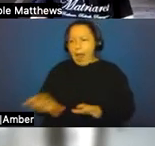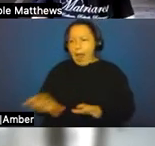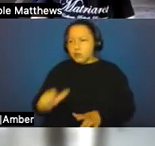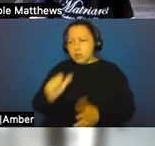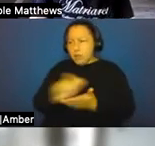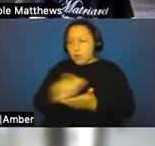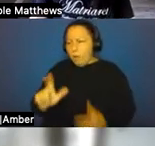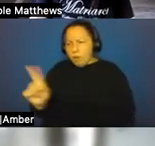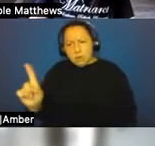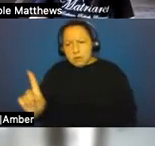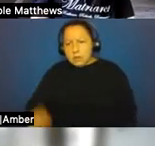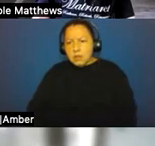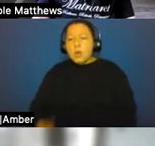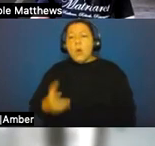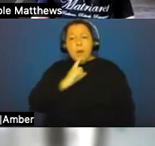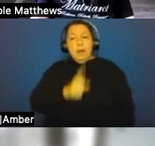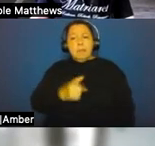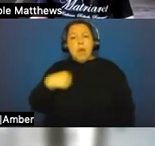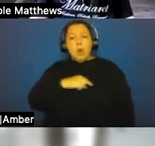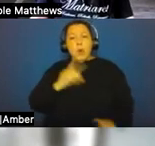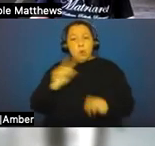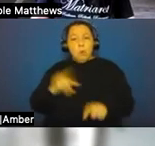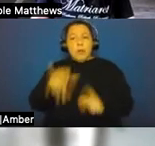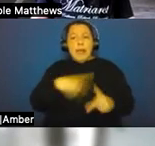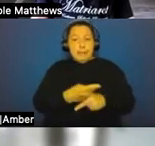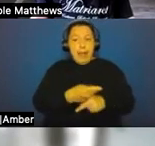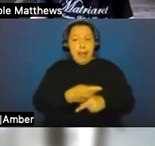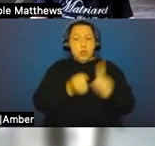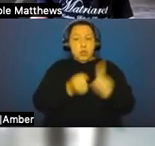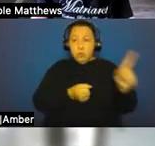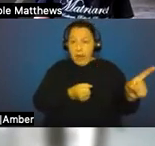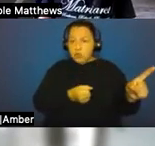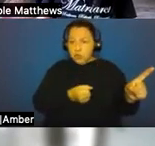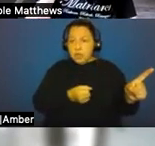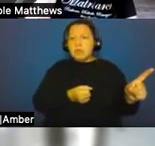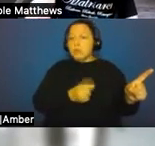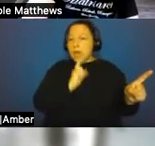But we want to make sure that we are reporting situations like that so they don't happen again.